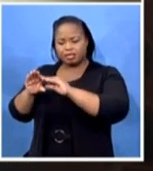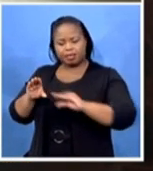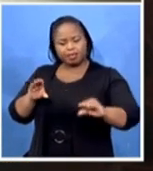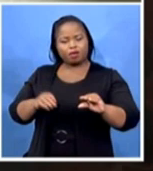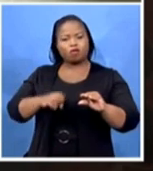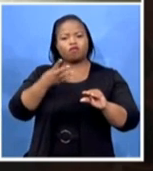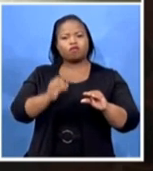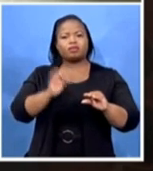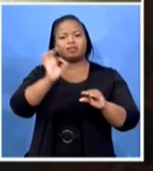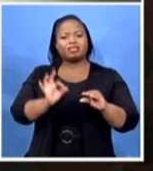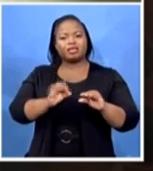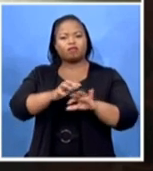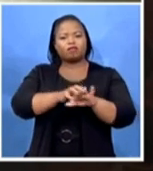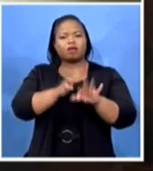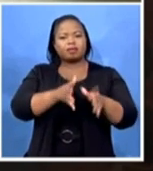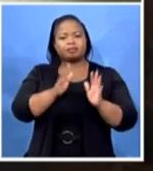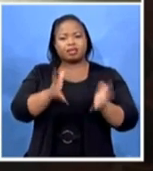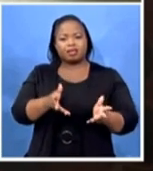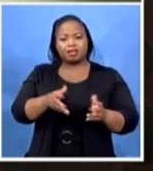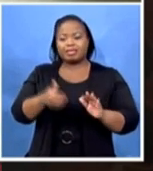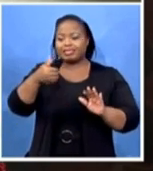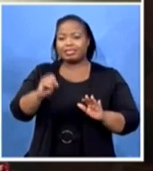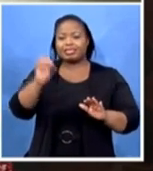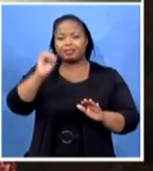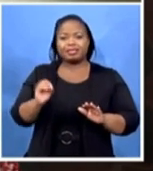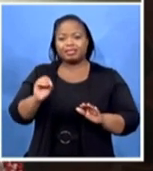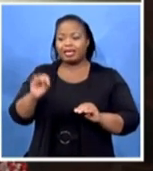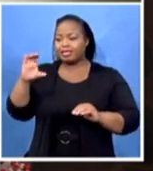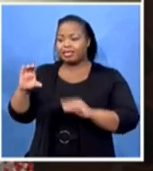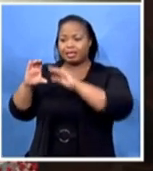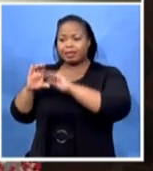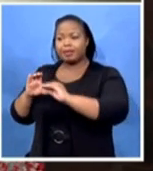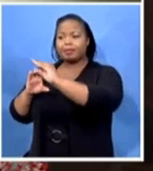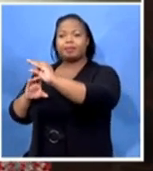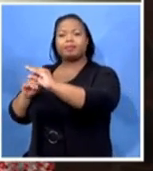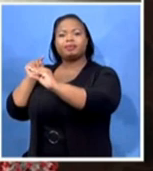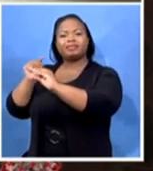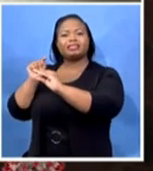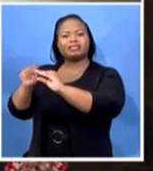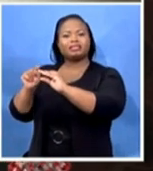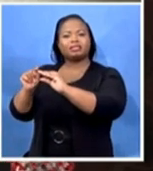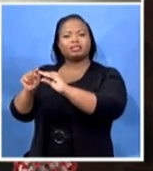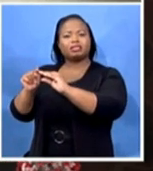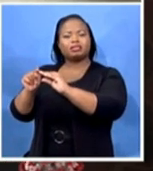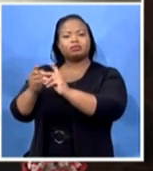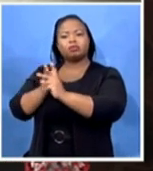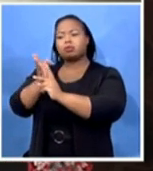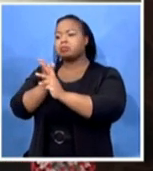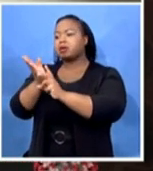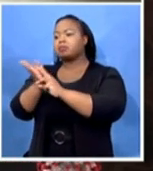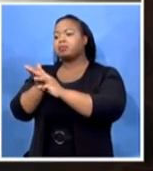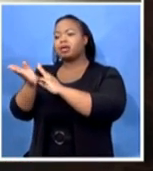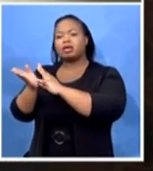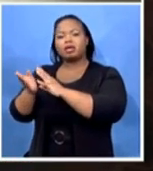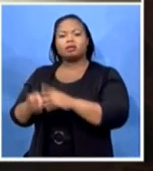other 60% was siphoned in the route towards the farmer. Now the government have came with